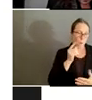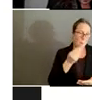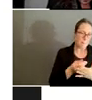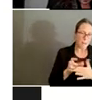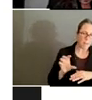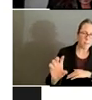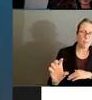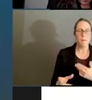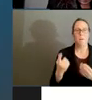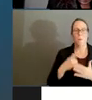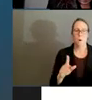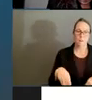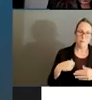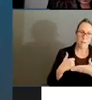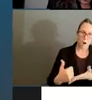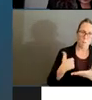we can provide.